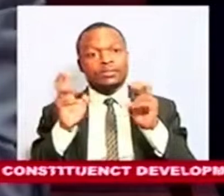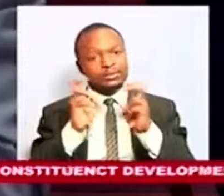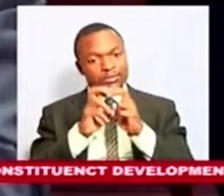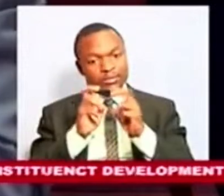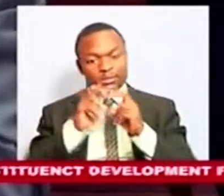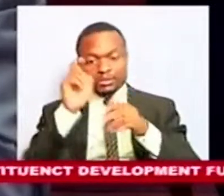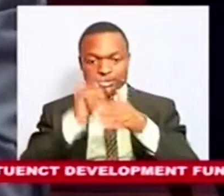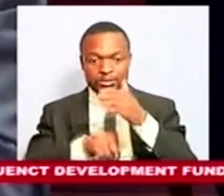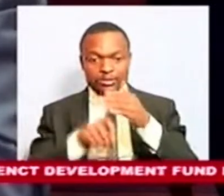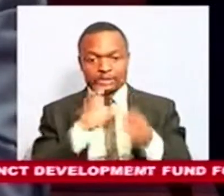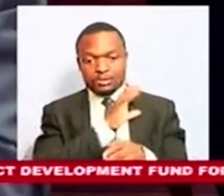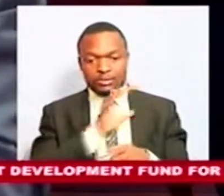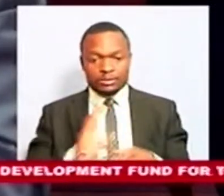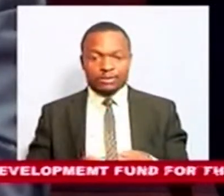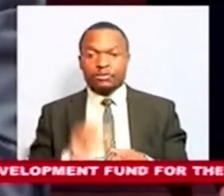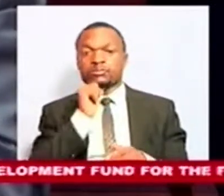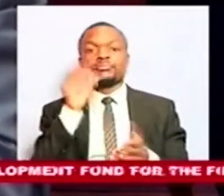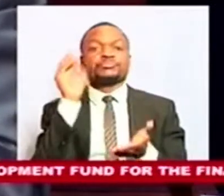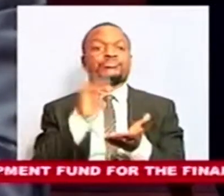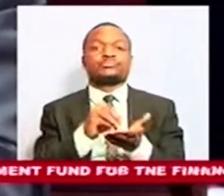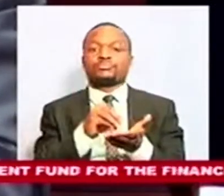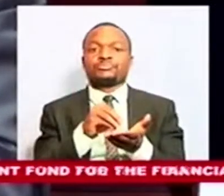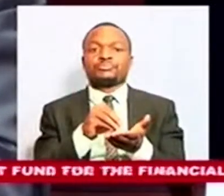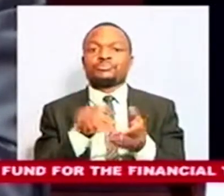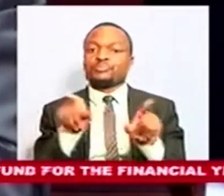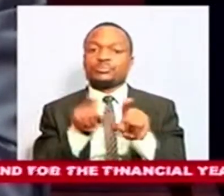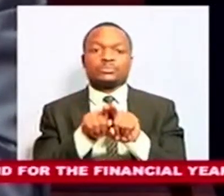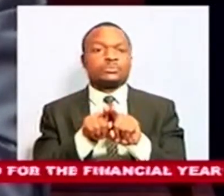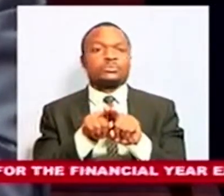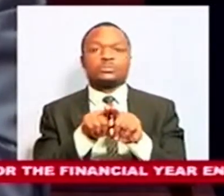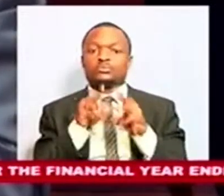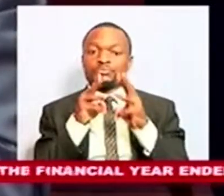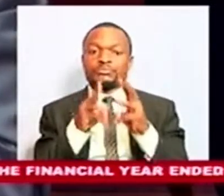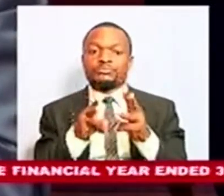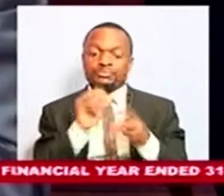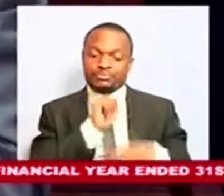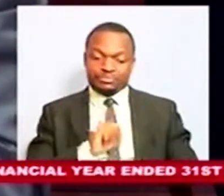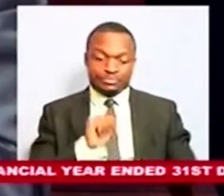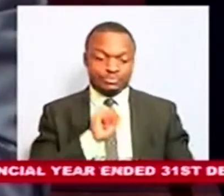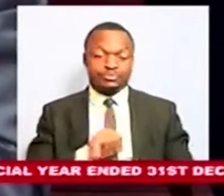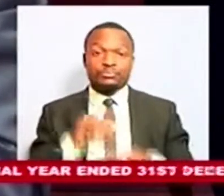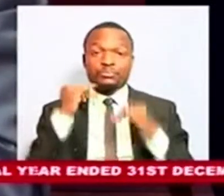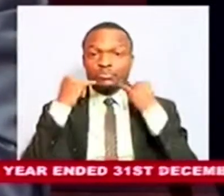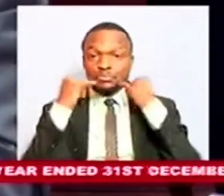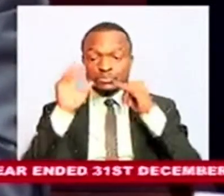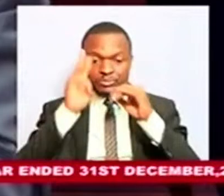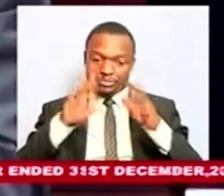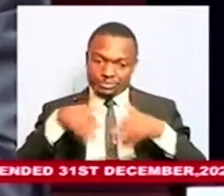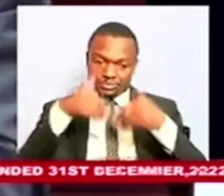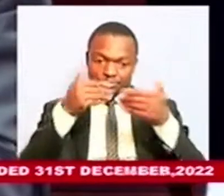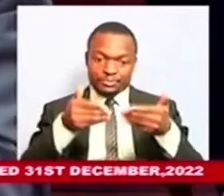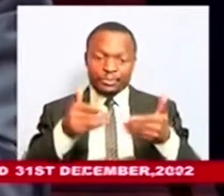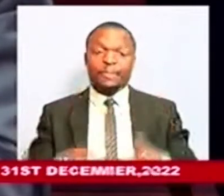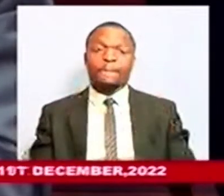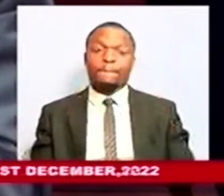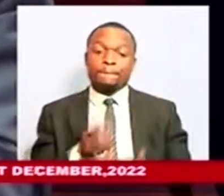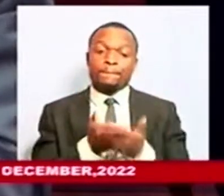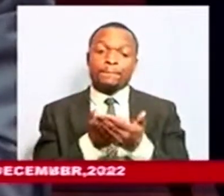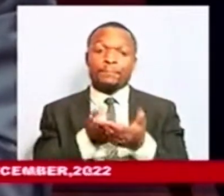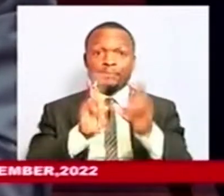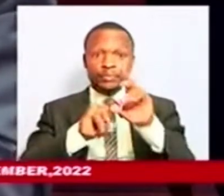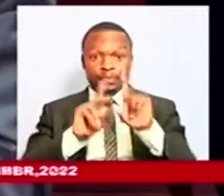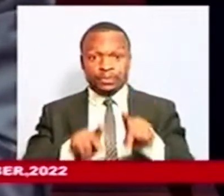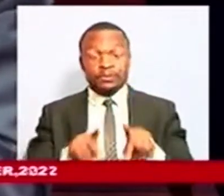we did not put in the same format, Chair. Chair, my apology, the information will be availed. I submit, Chair.